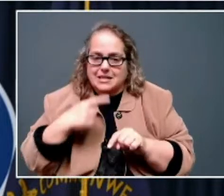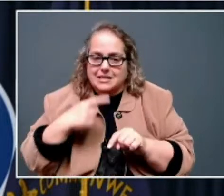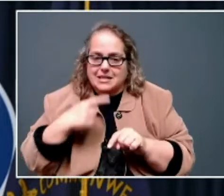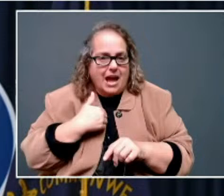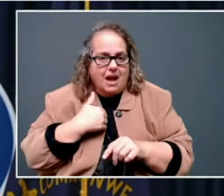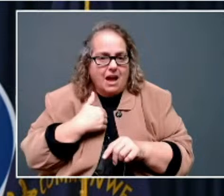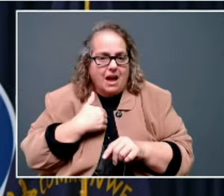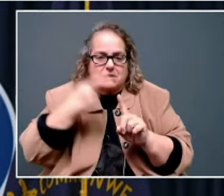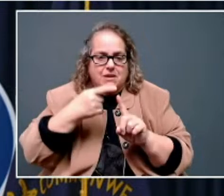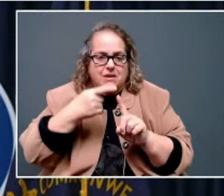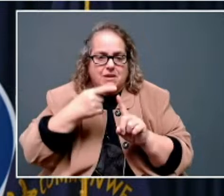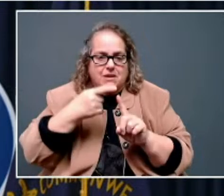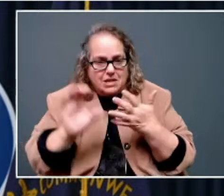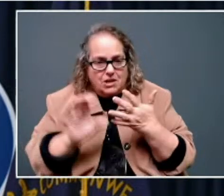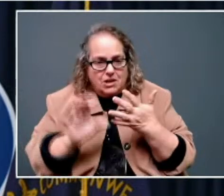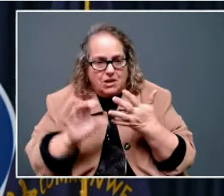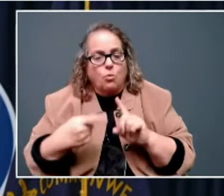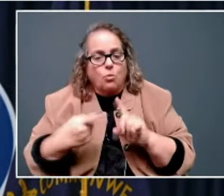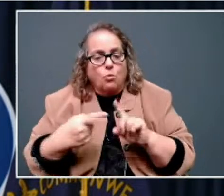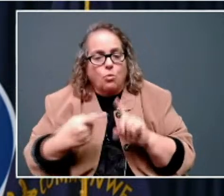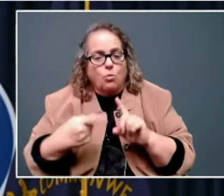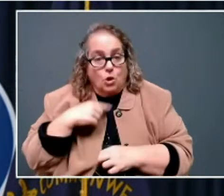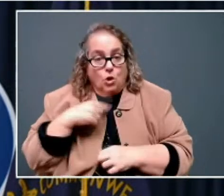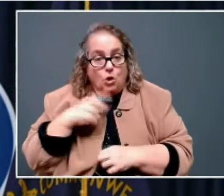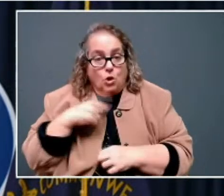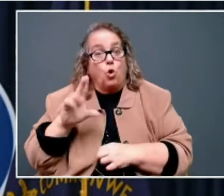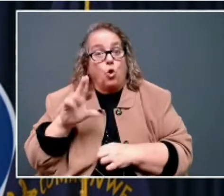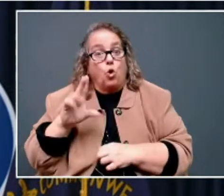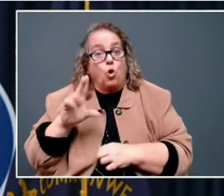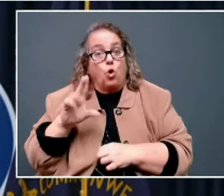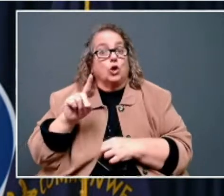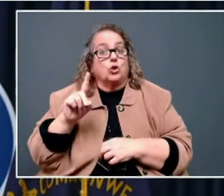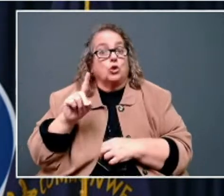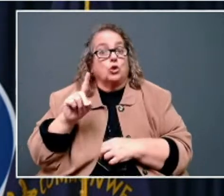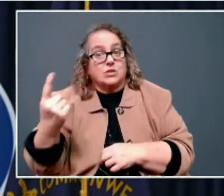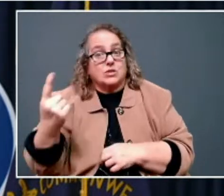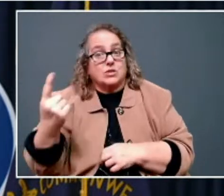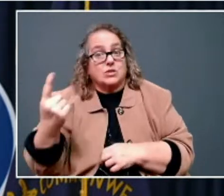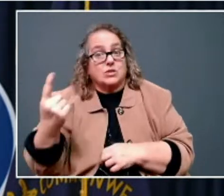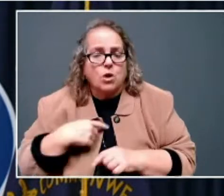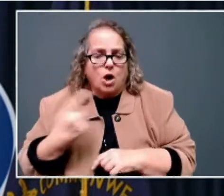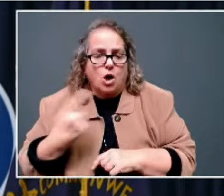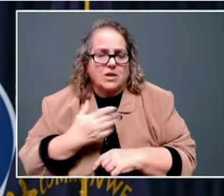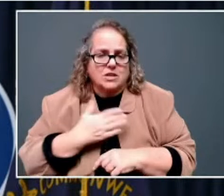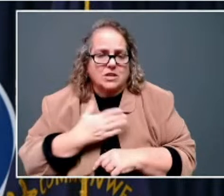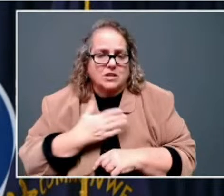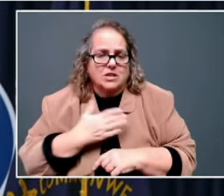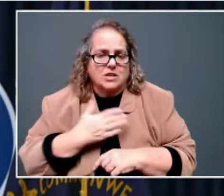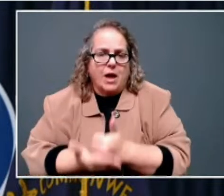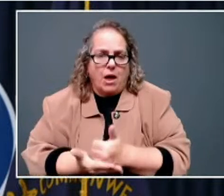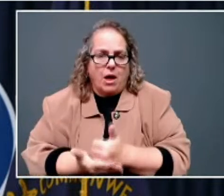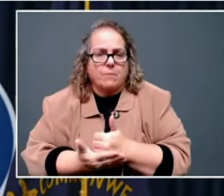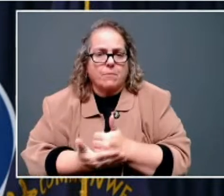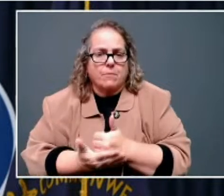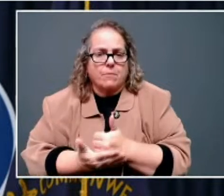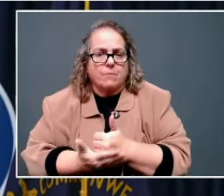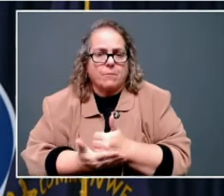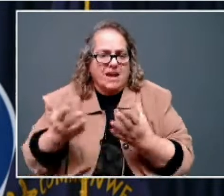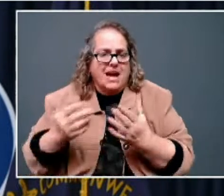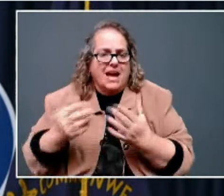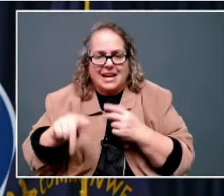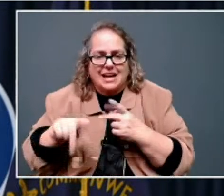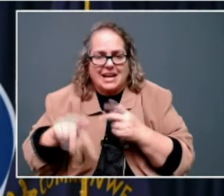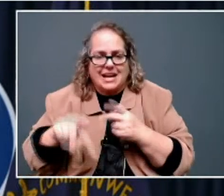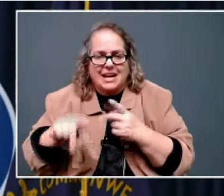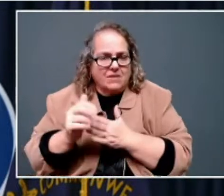about when we would step in, but we are certainly always willing to help and provide any type of guidance. I